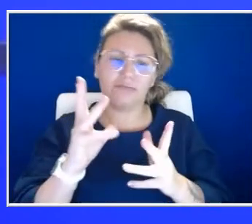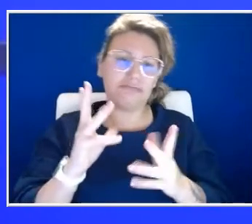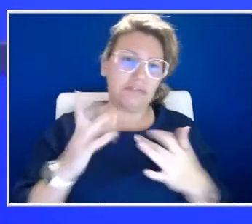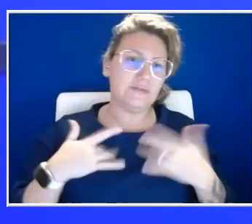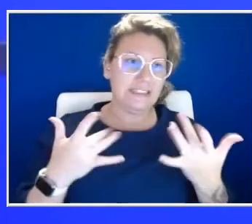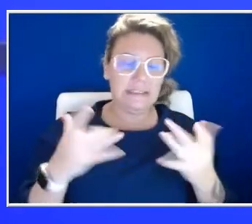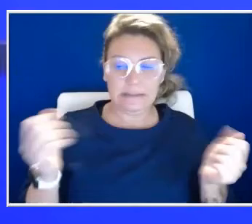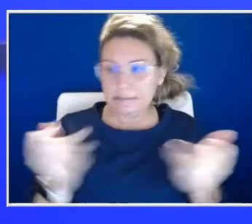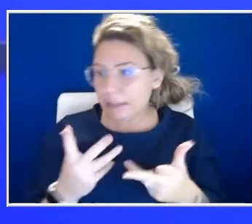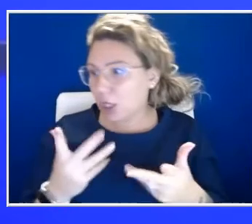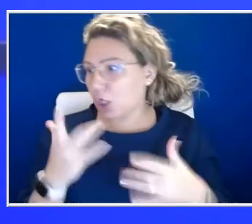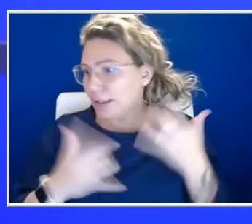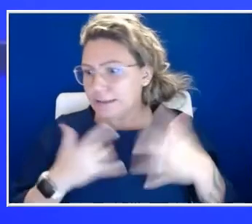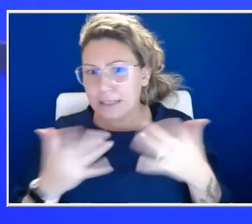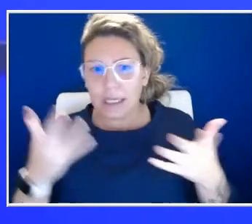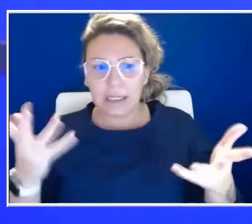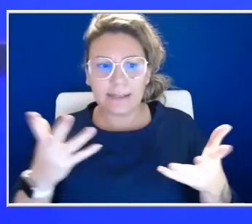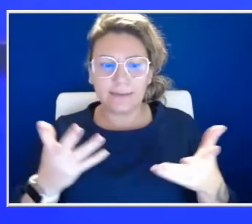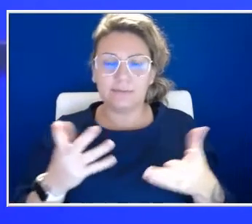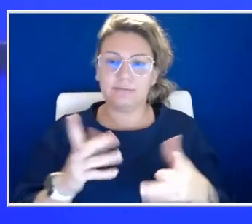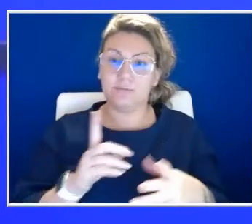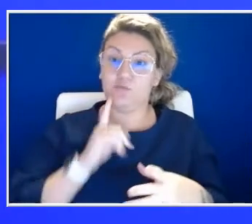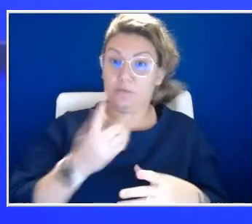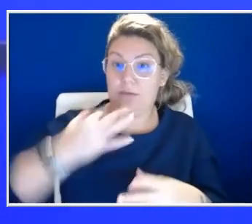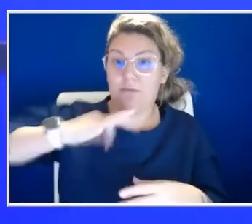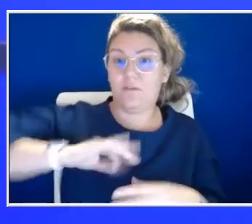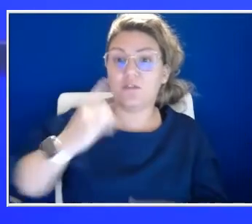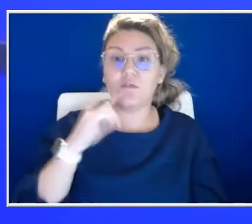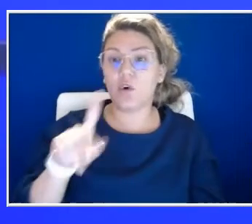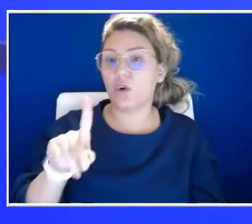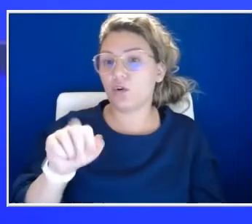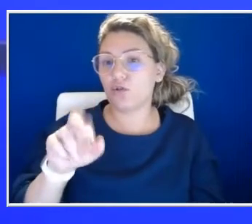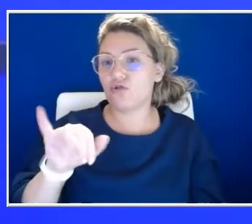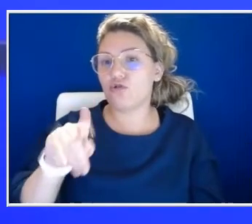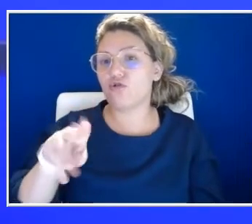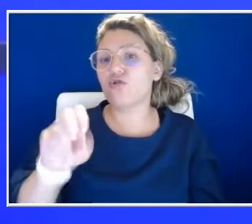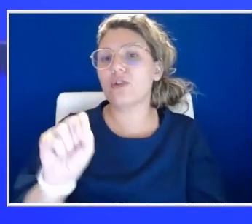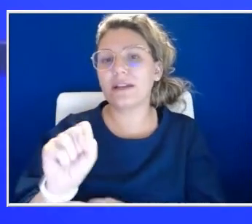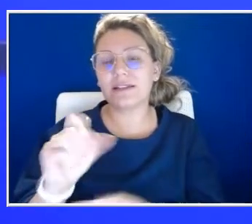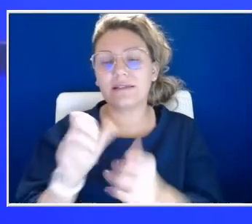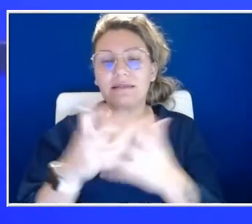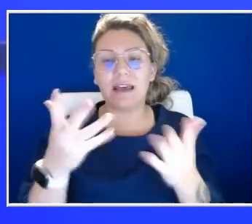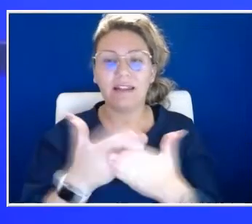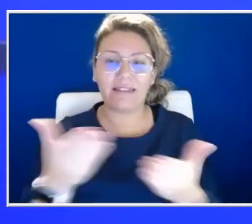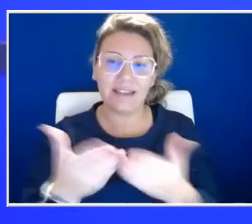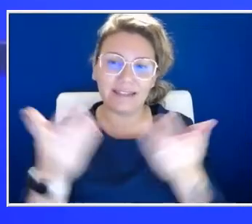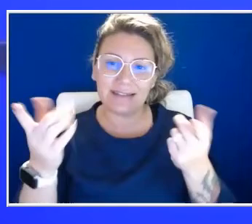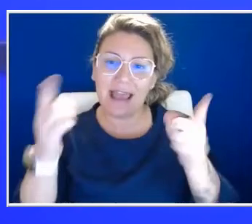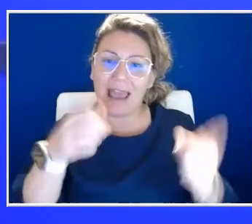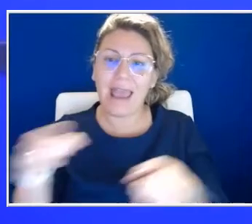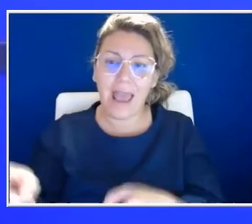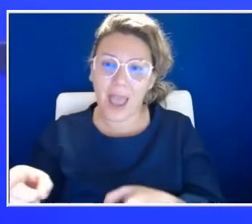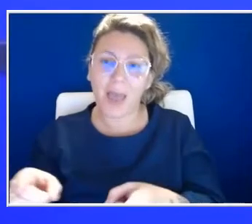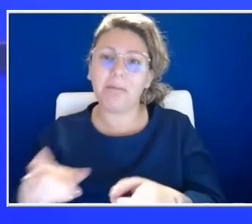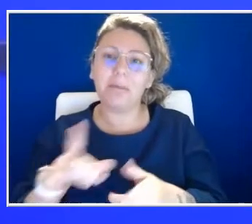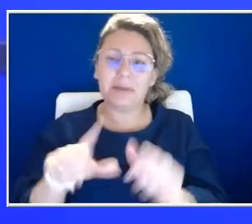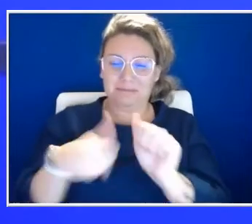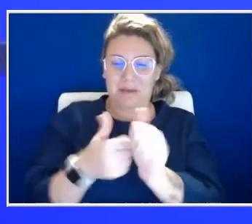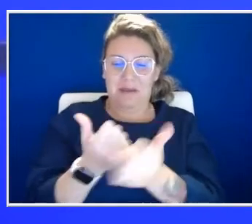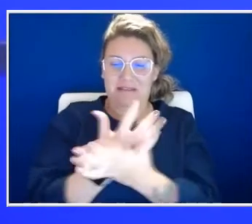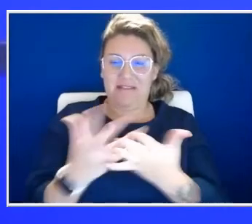and ultimately beneficial for Curtis. There was a lot of things happening behind the scenes as well. the concern for our team